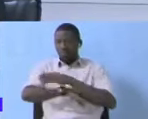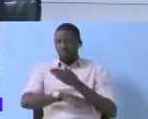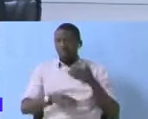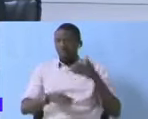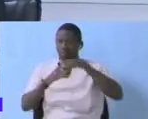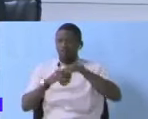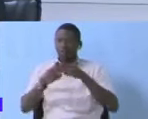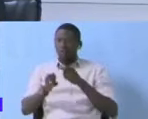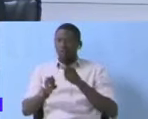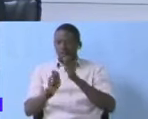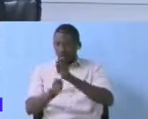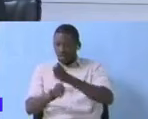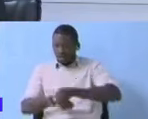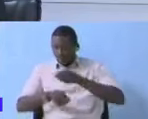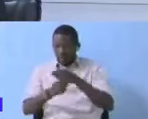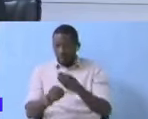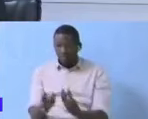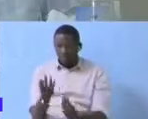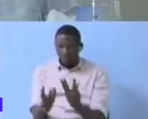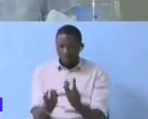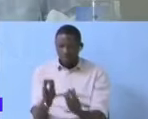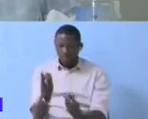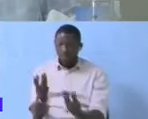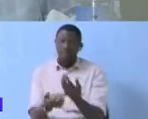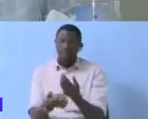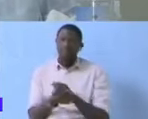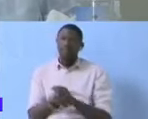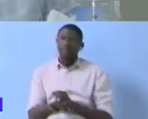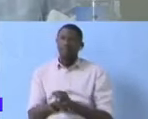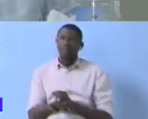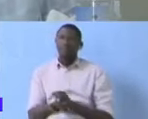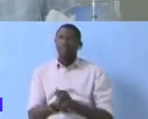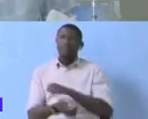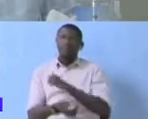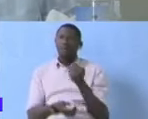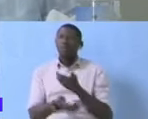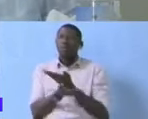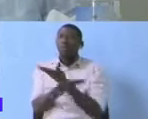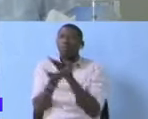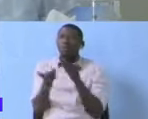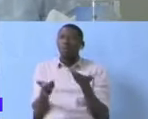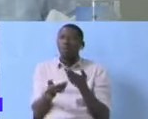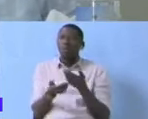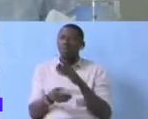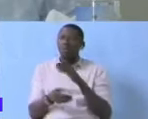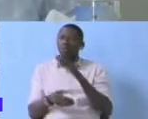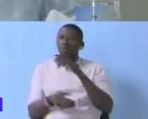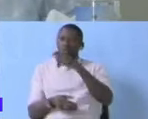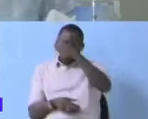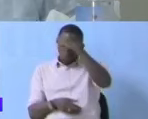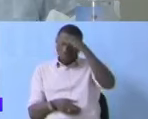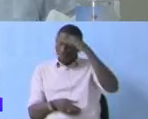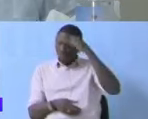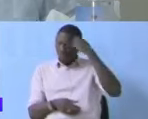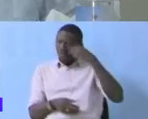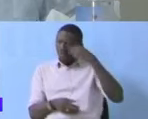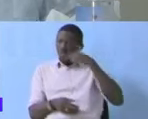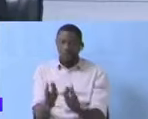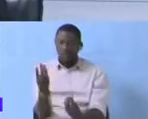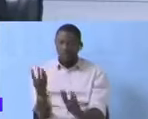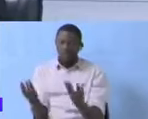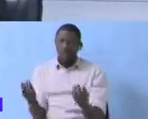And where were you practicing your gardening? Ibela onako doko ke kanu mintole. Sate okono. Inside the